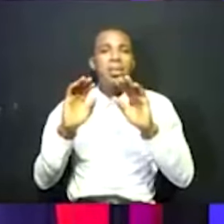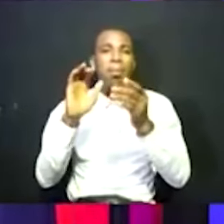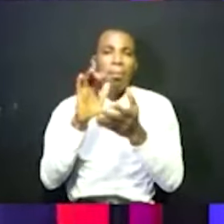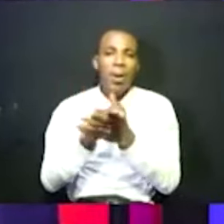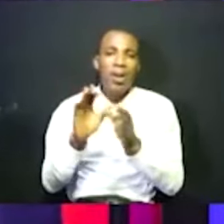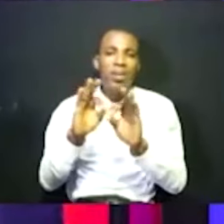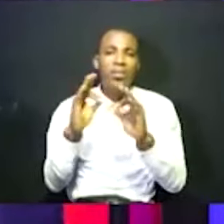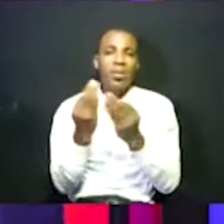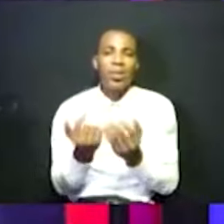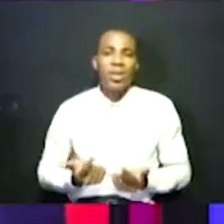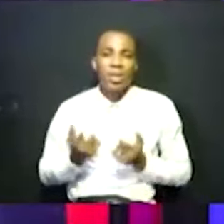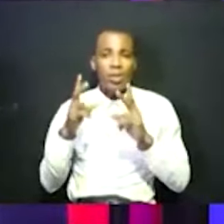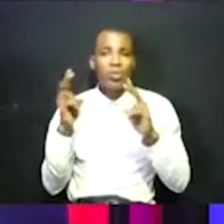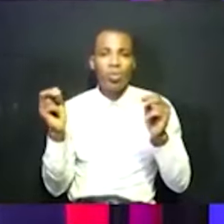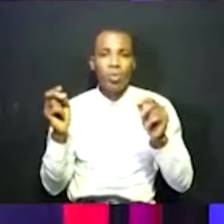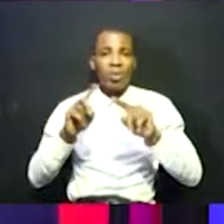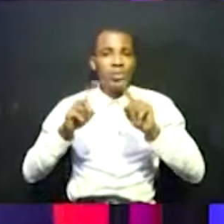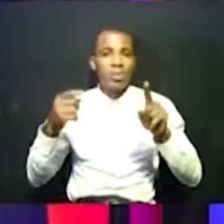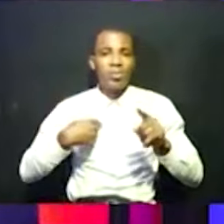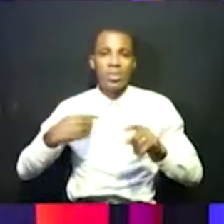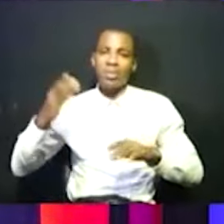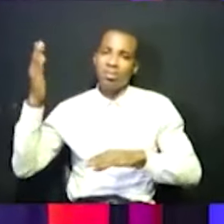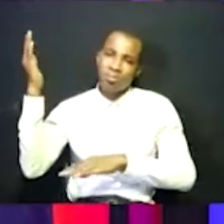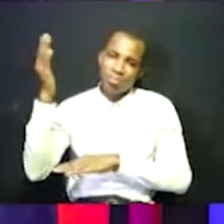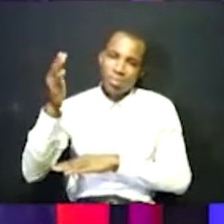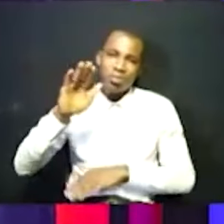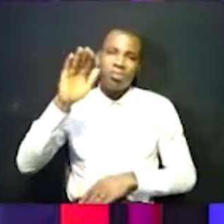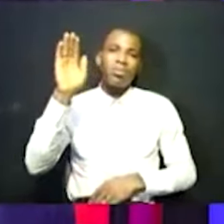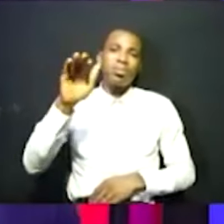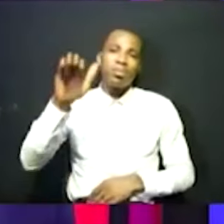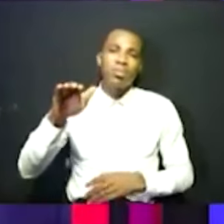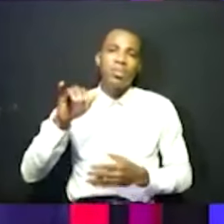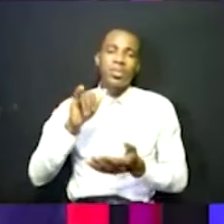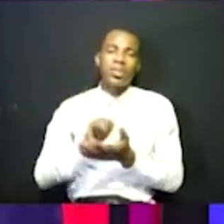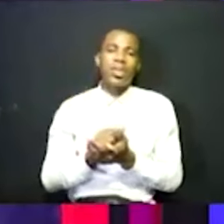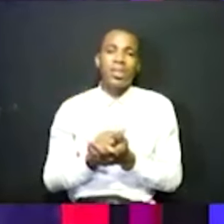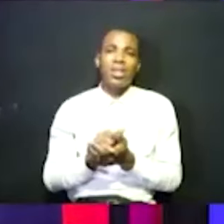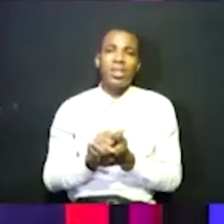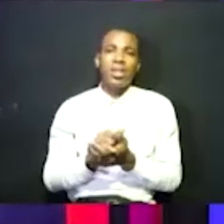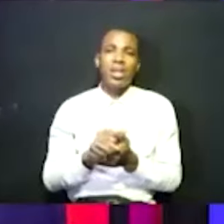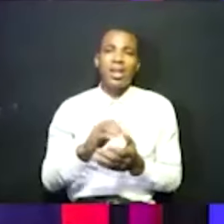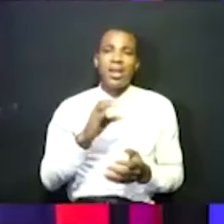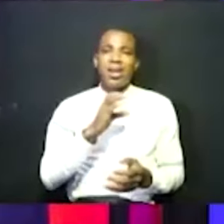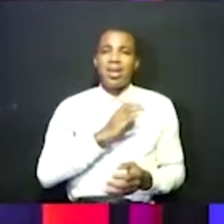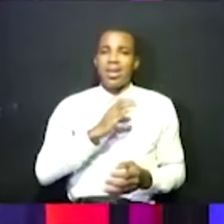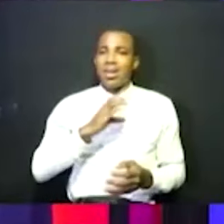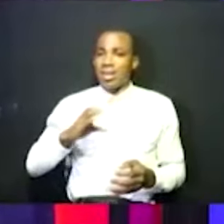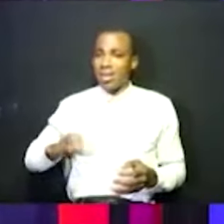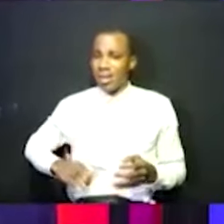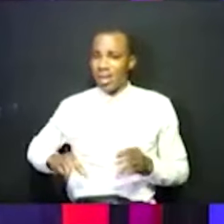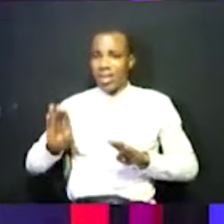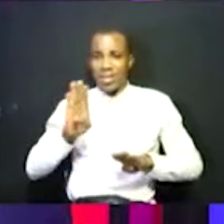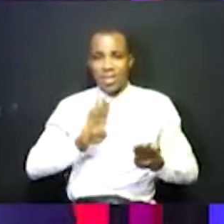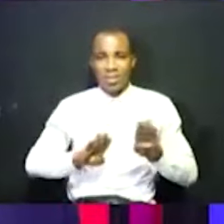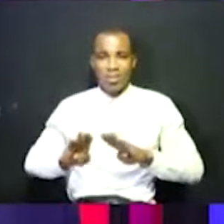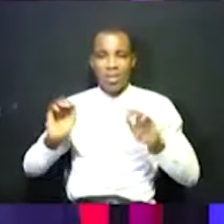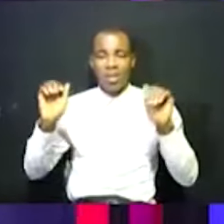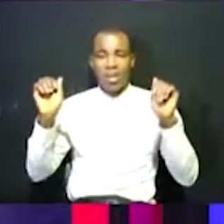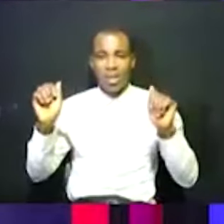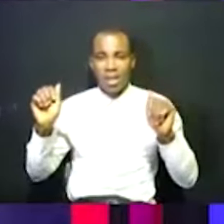life, but to draw attention to the fact that Christ-likeness in our marriage and family lives can